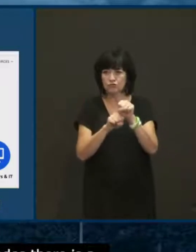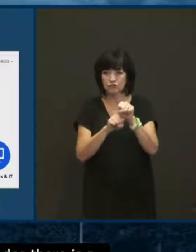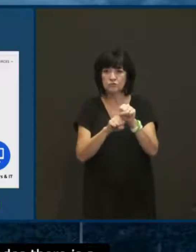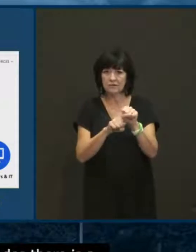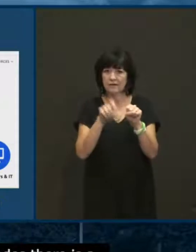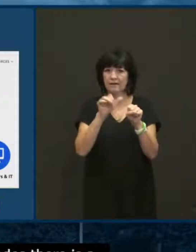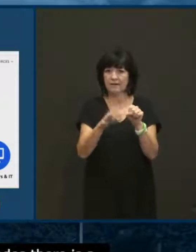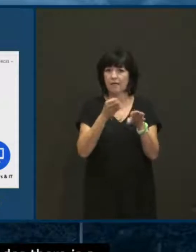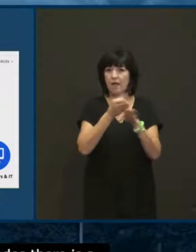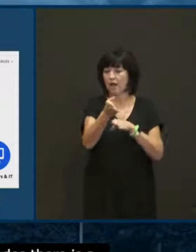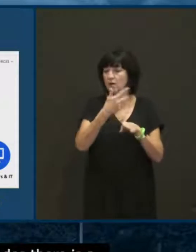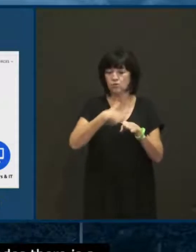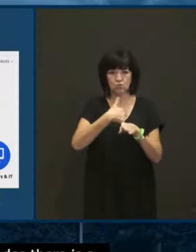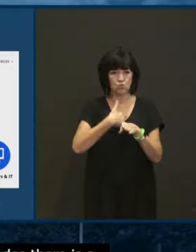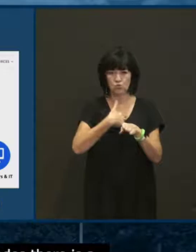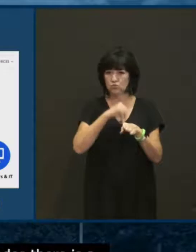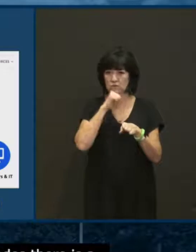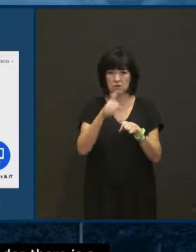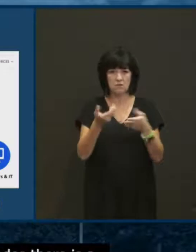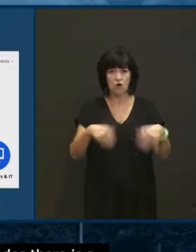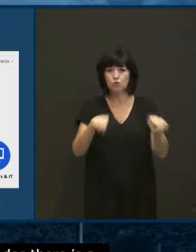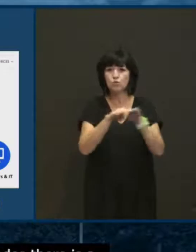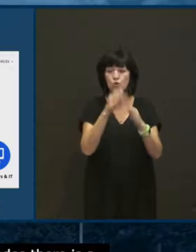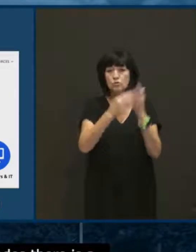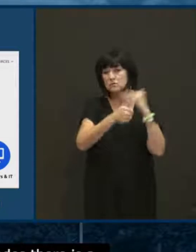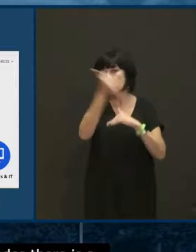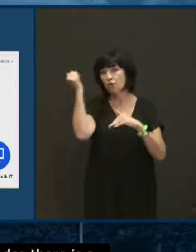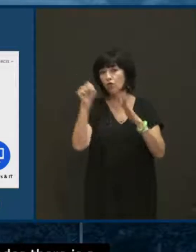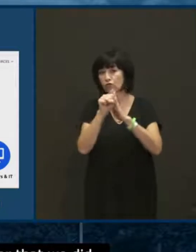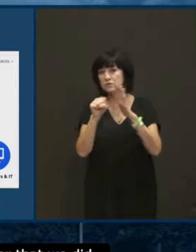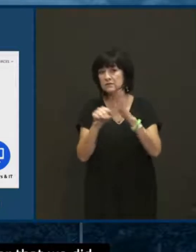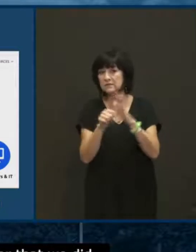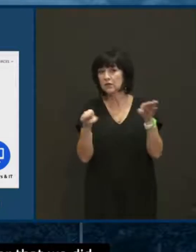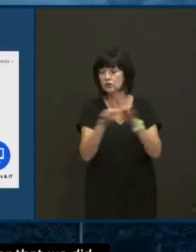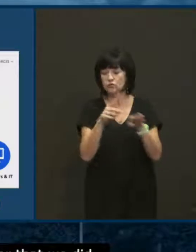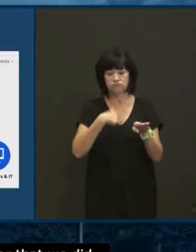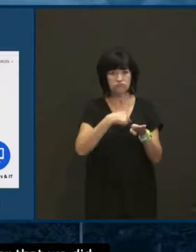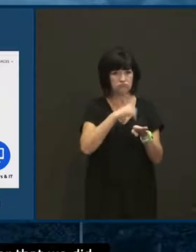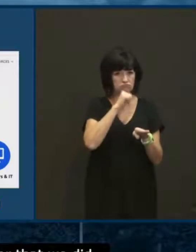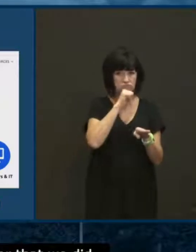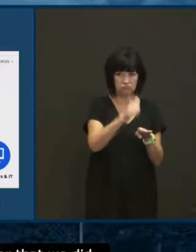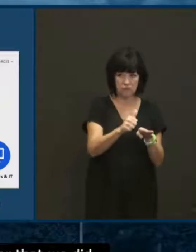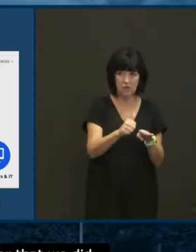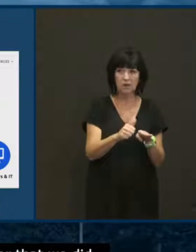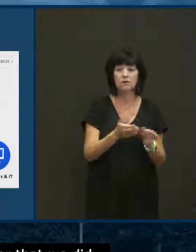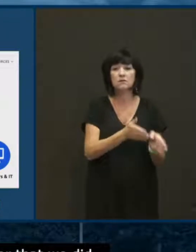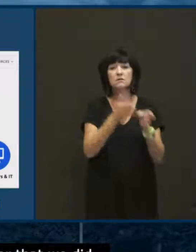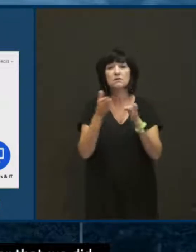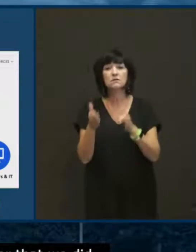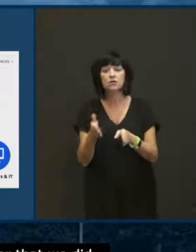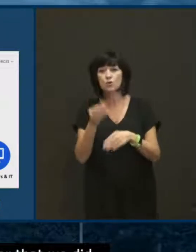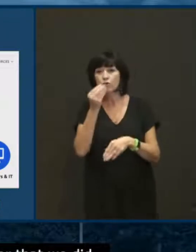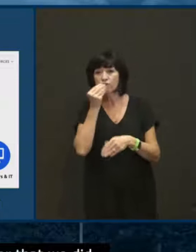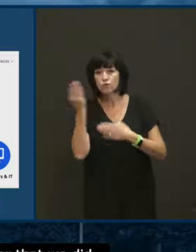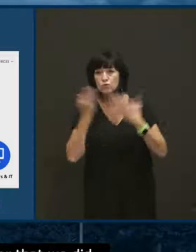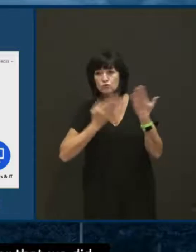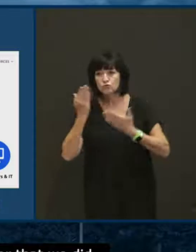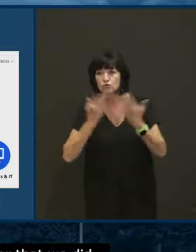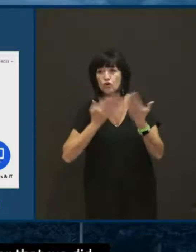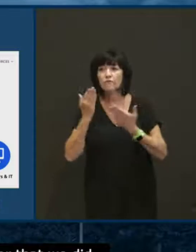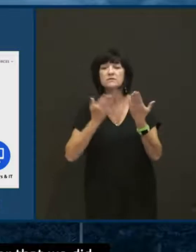that we did not close down over the last 7 months. In hospitality and food service, in logistics